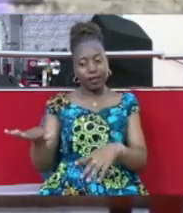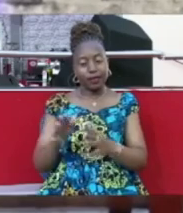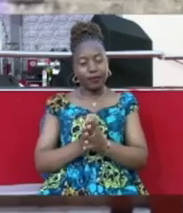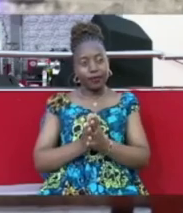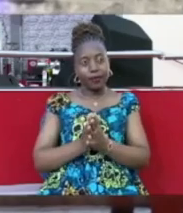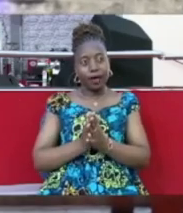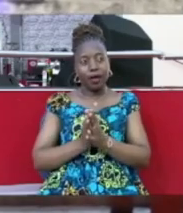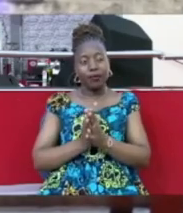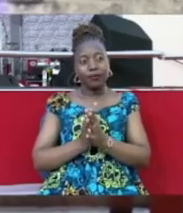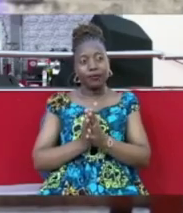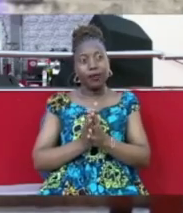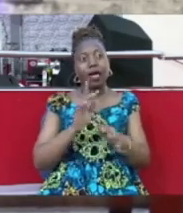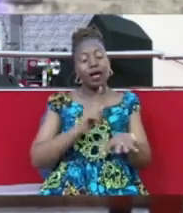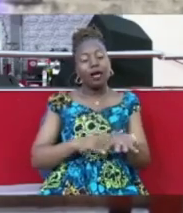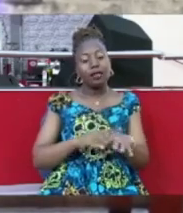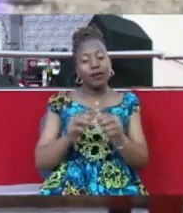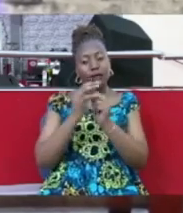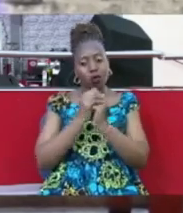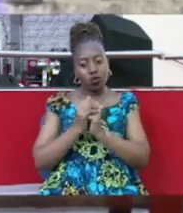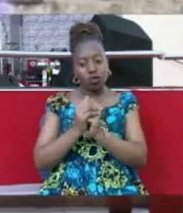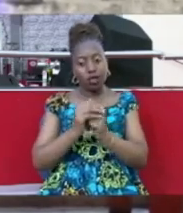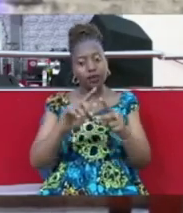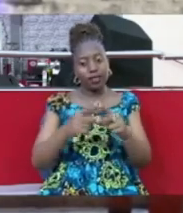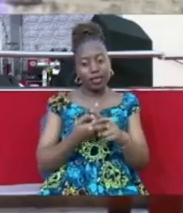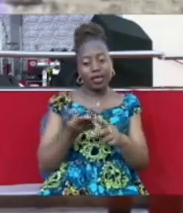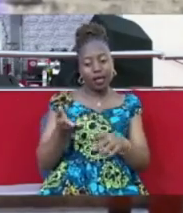But as the worship started on earth,